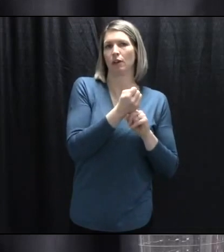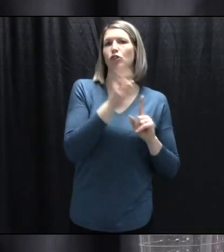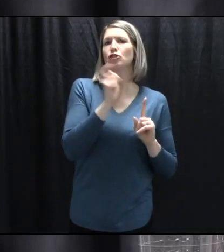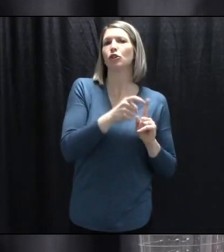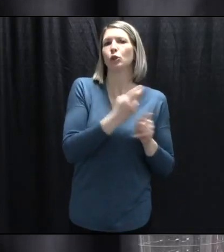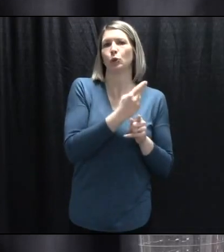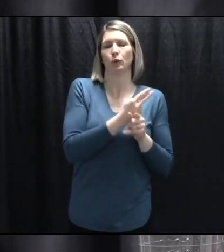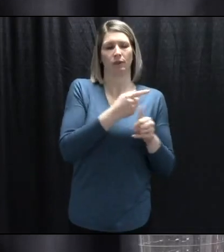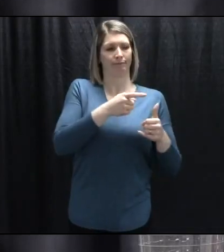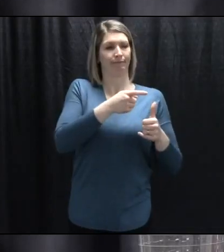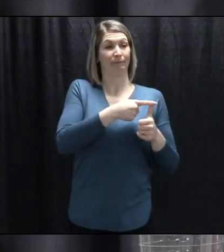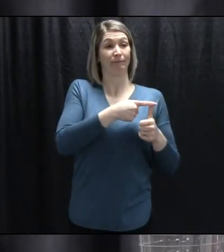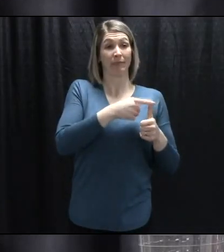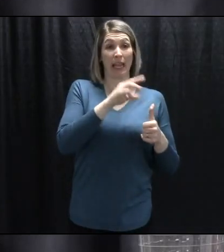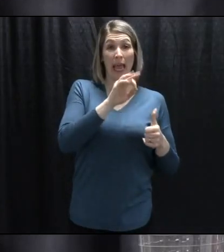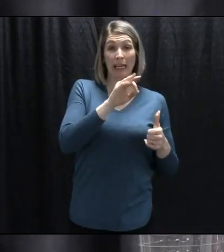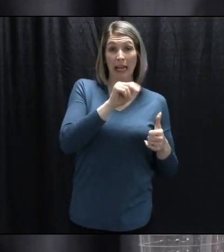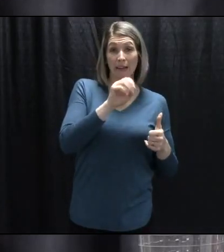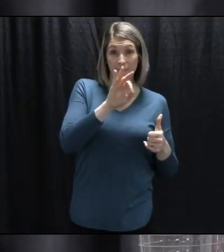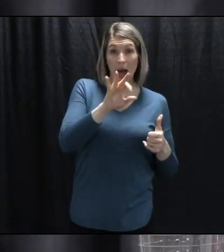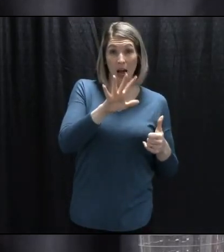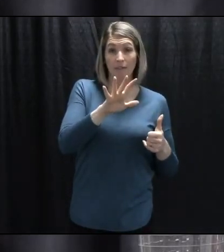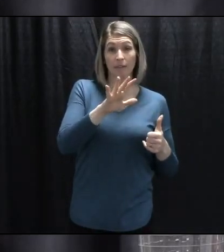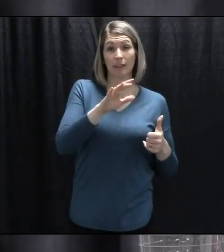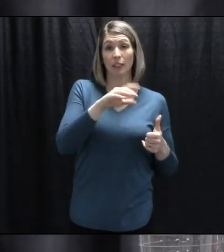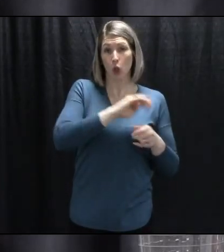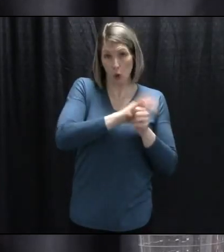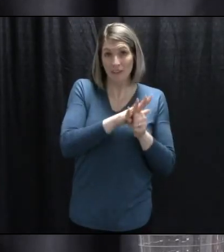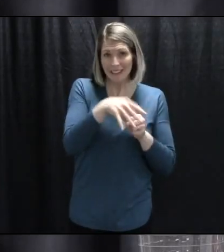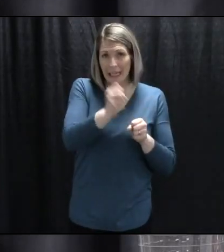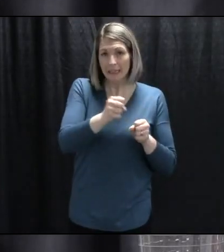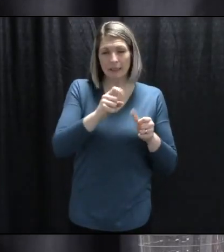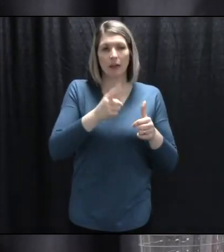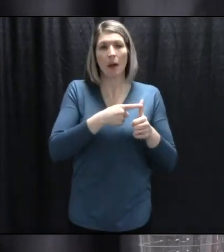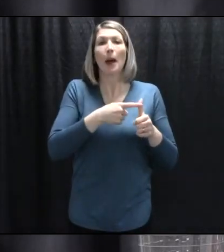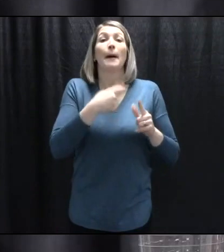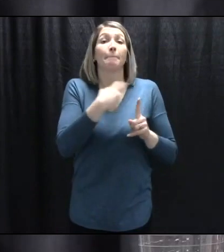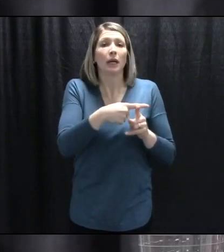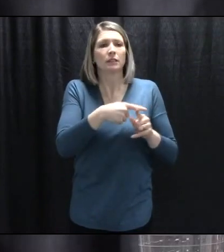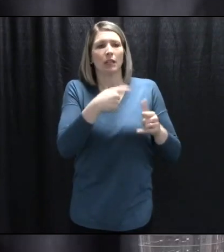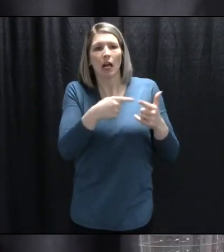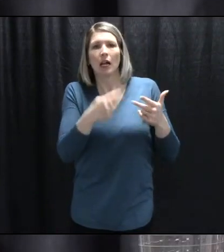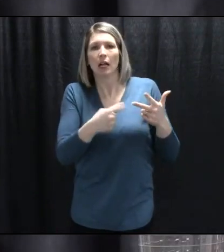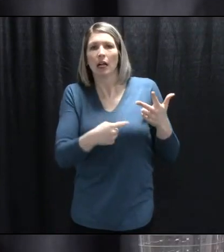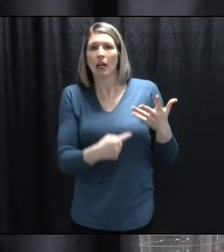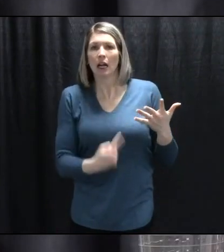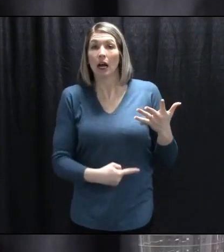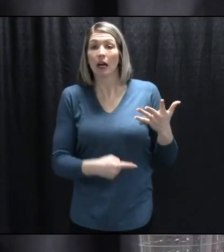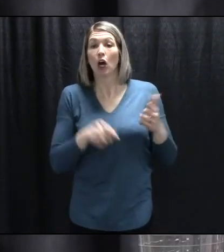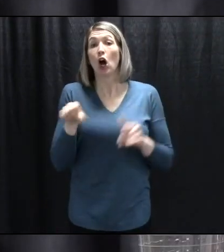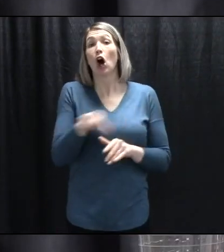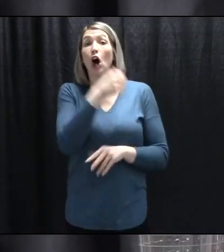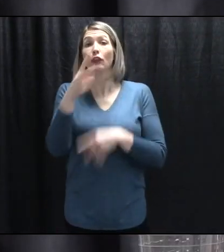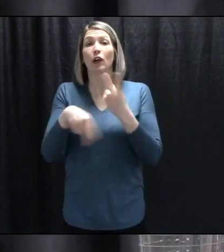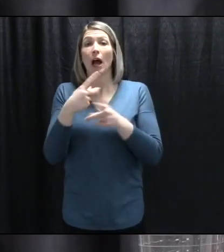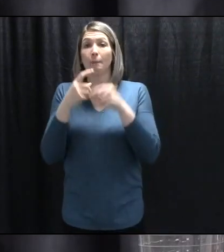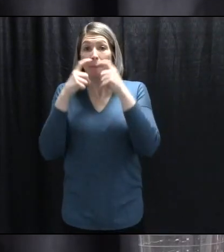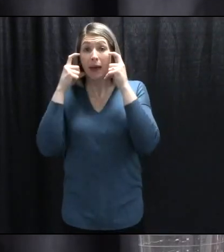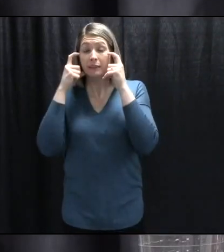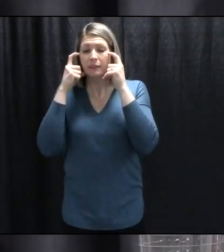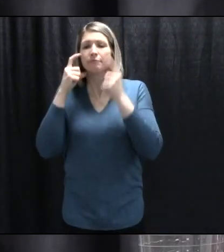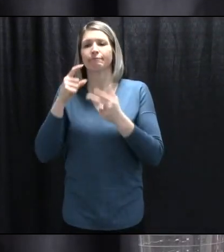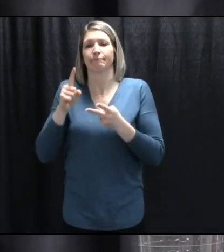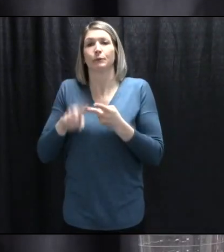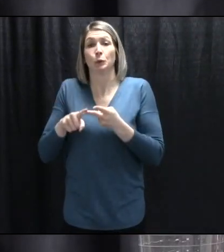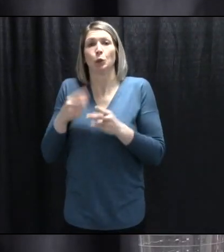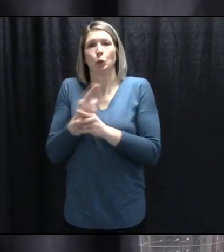Fitzgerald's recommendations and her team have been based wherever evidence exists. We have used that,